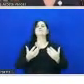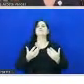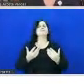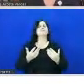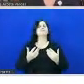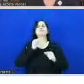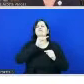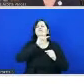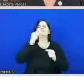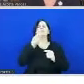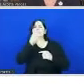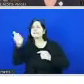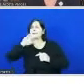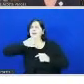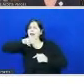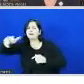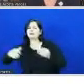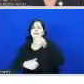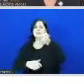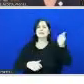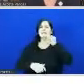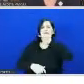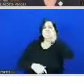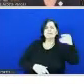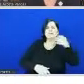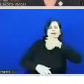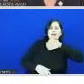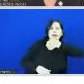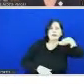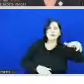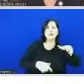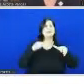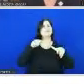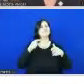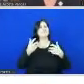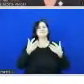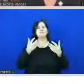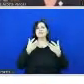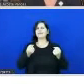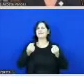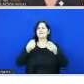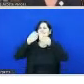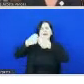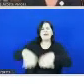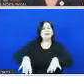1990s, at the moment, data from 2018 shows that actually